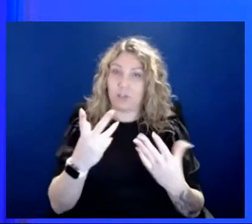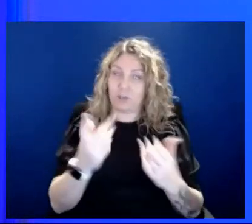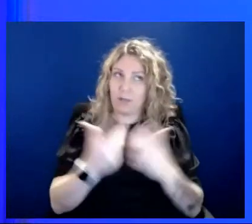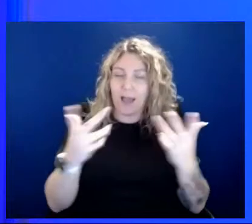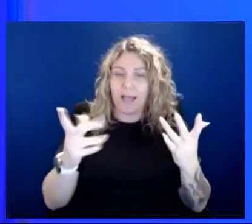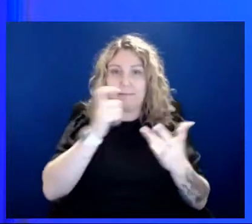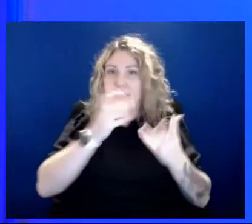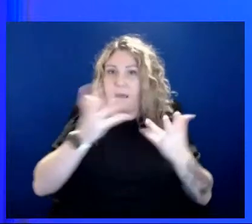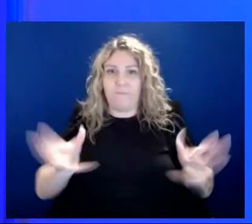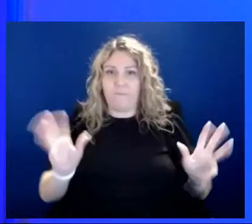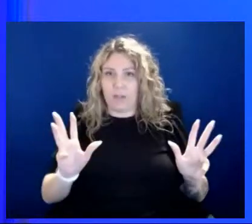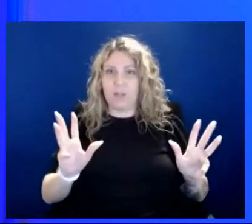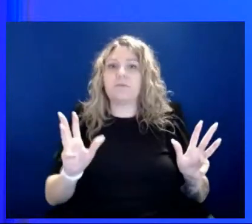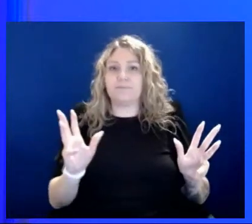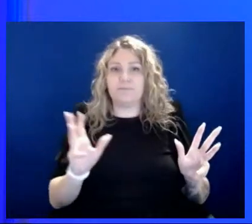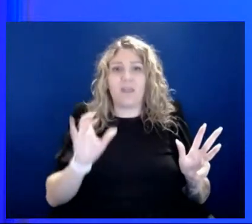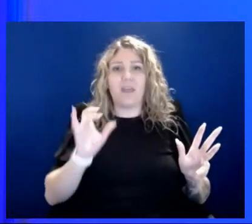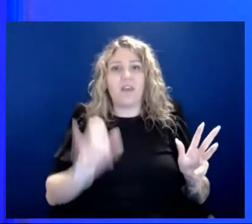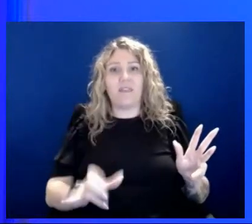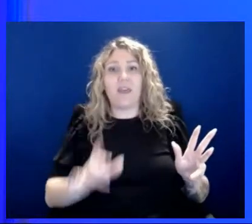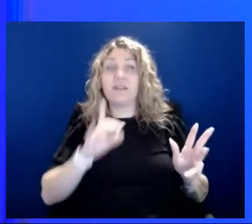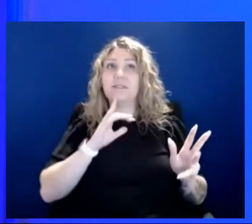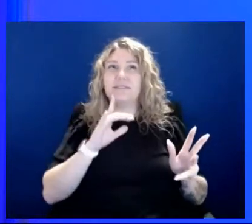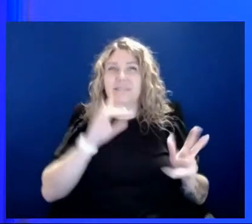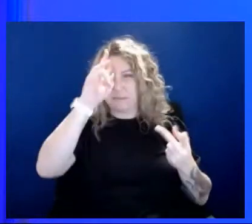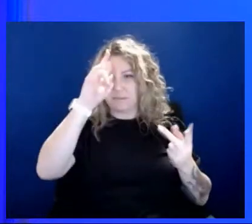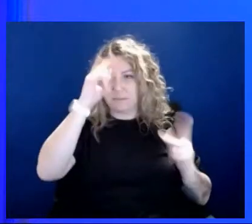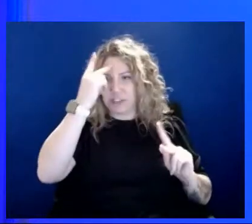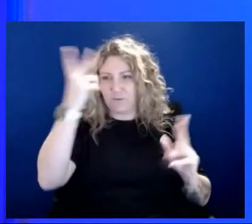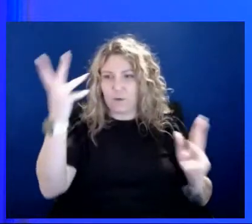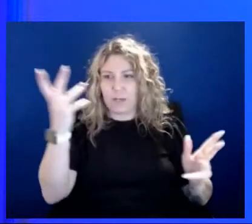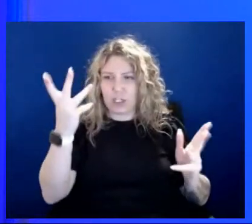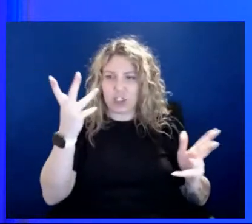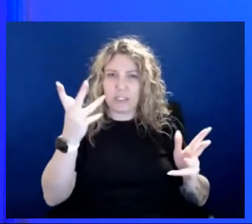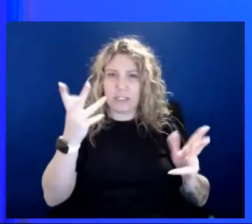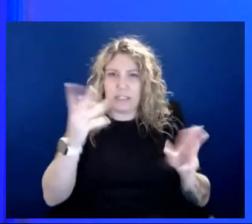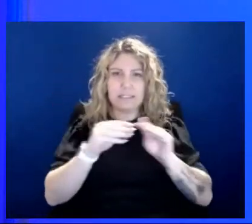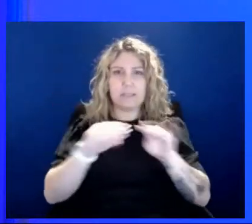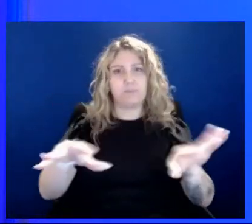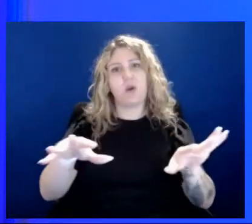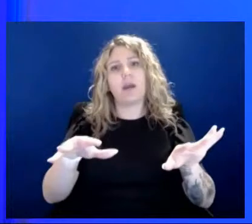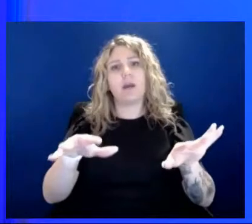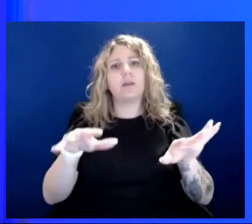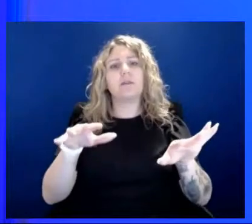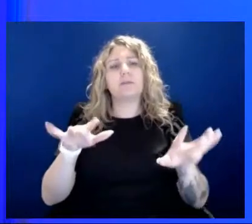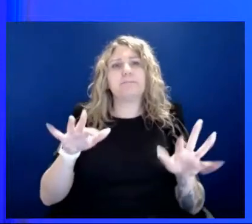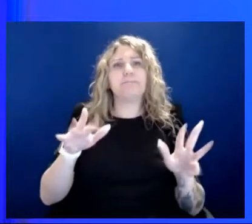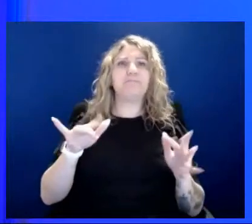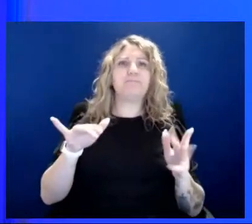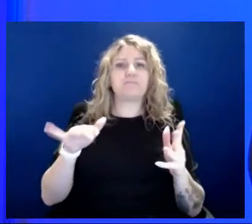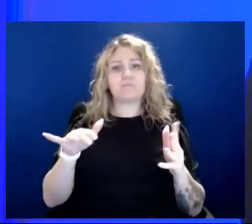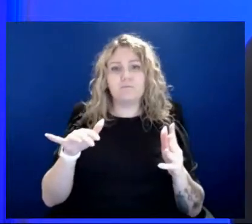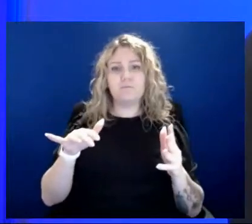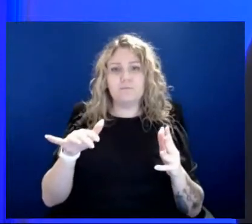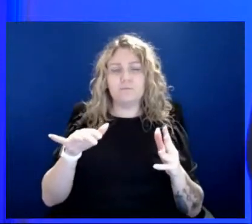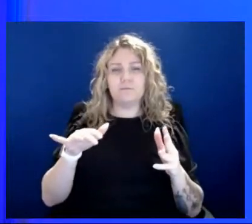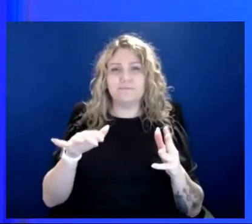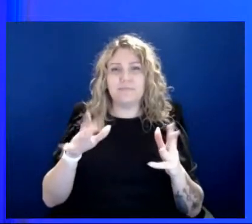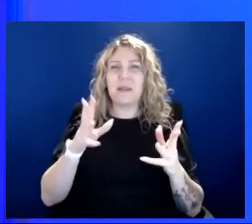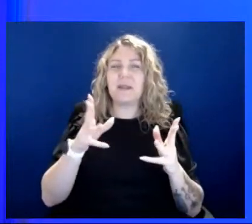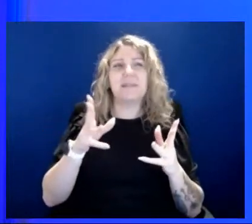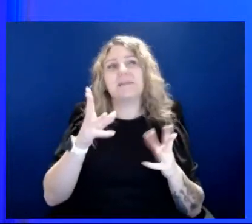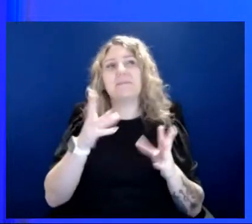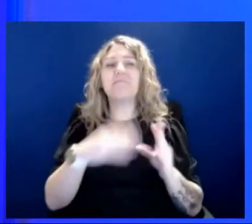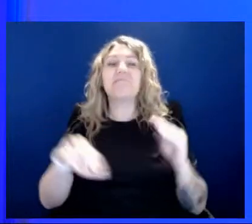and that misinformation has spread to be beyond the